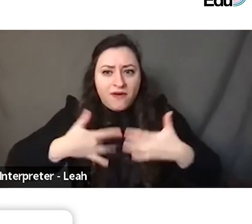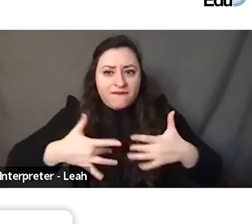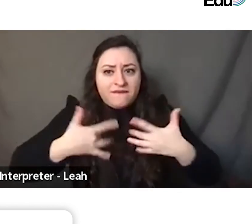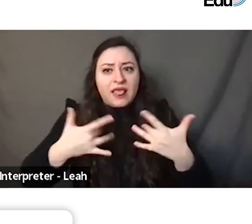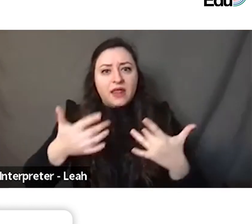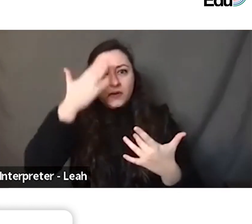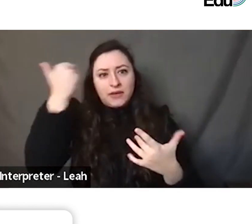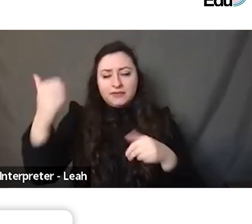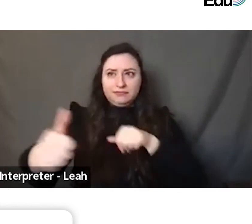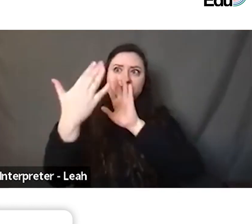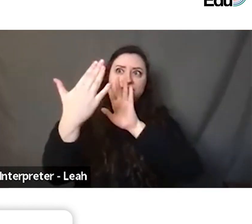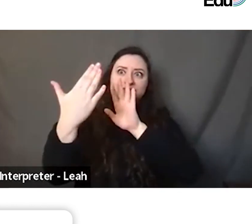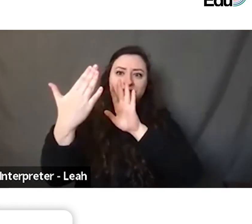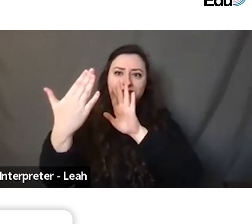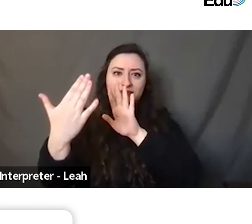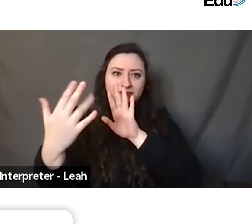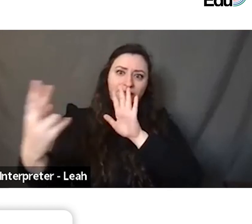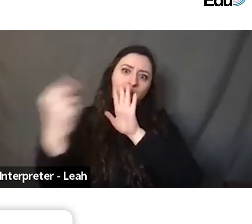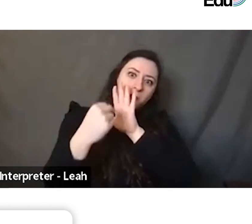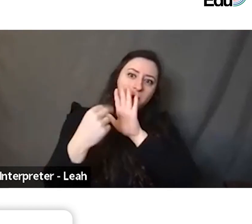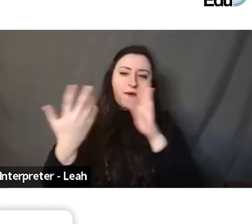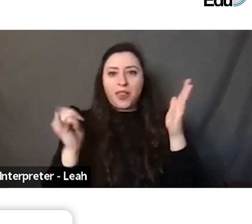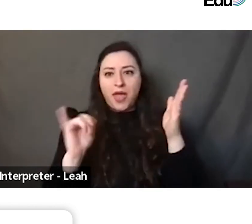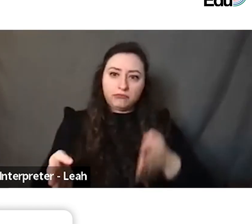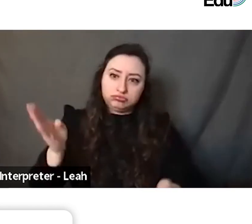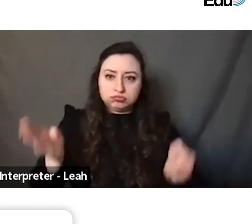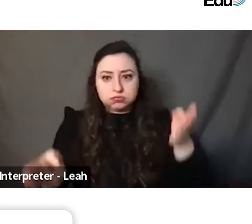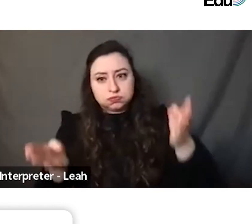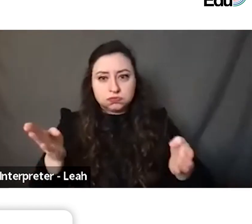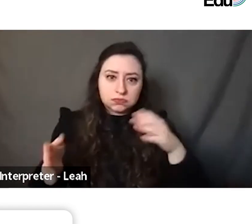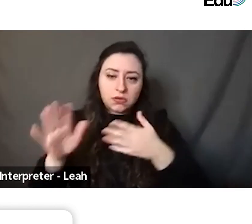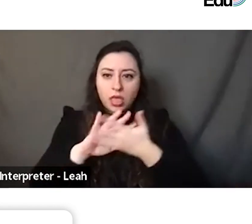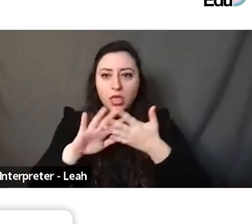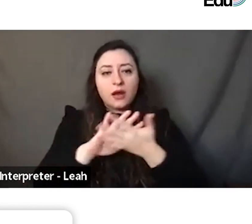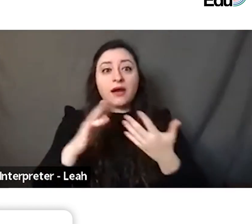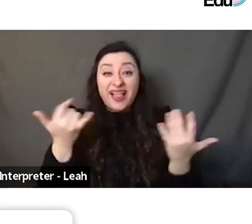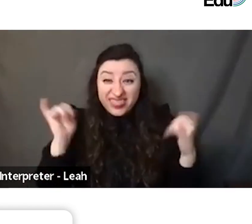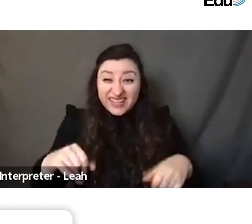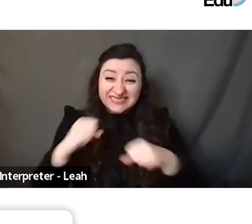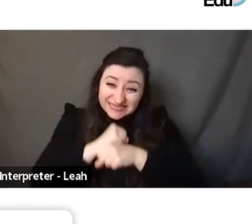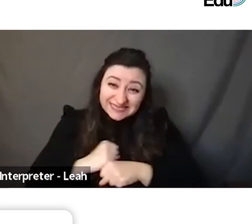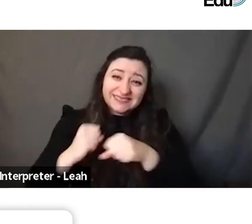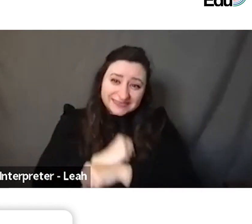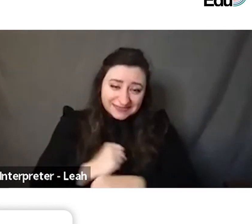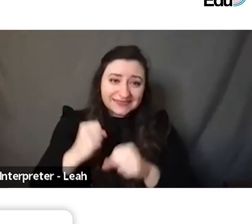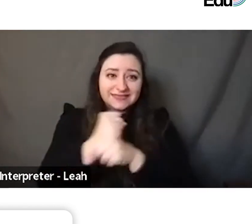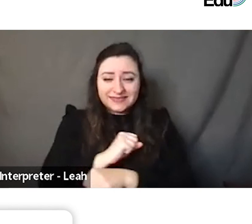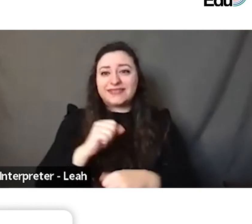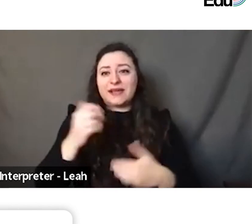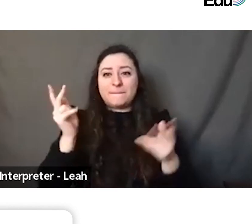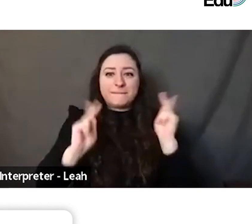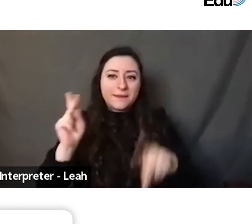were faced with almost bureaucratic robots, you know, and that's the fight that happens behind the scenes that I think is